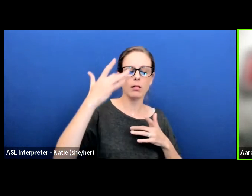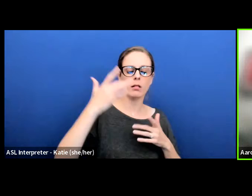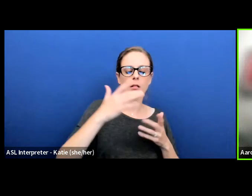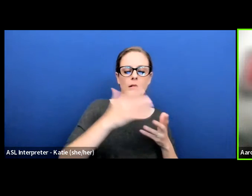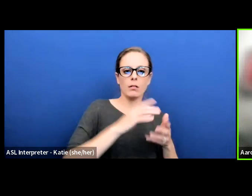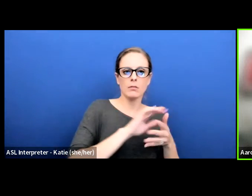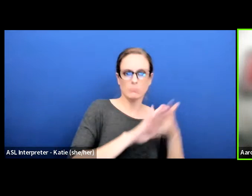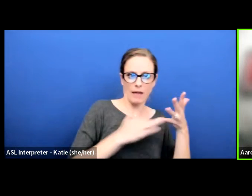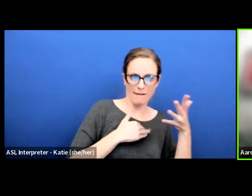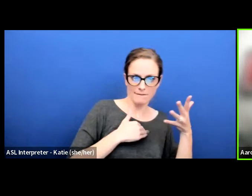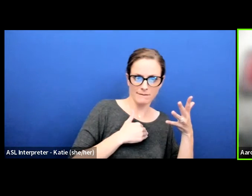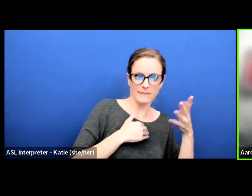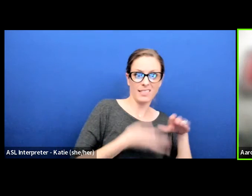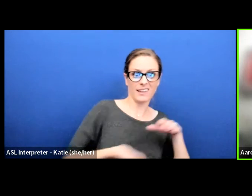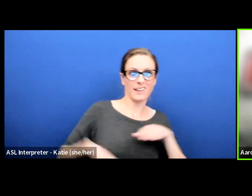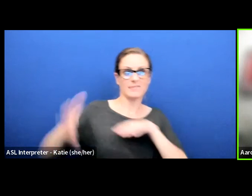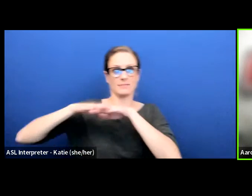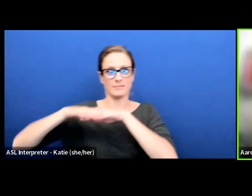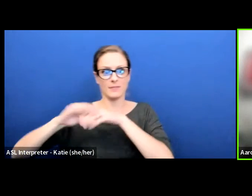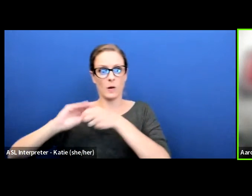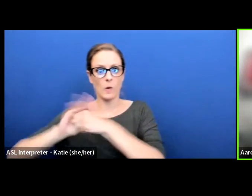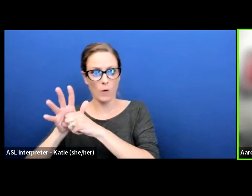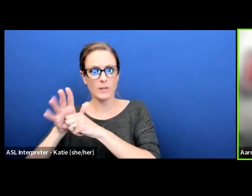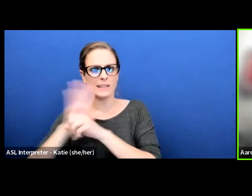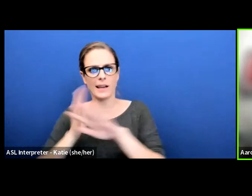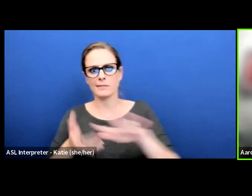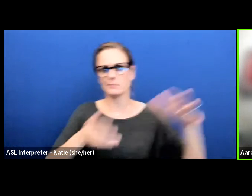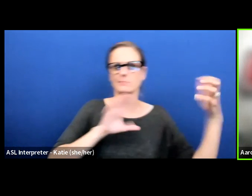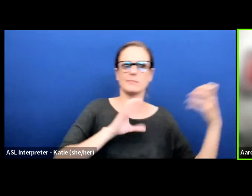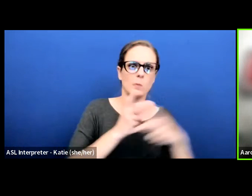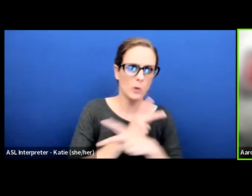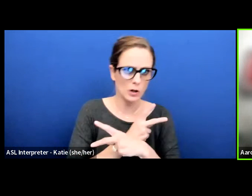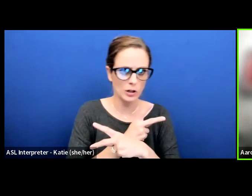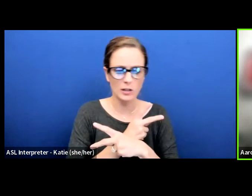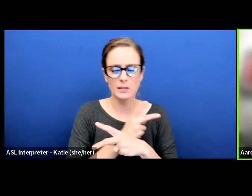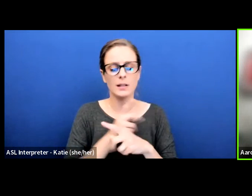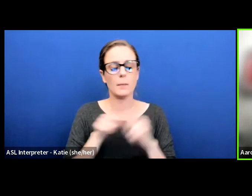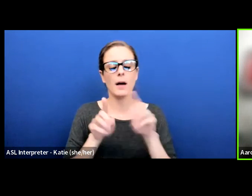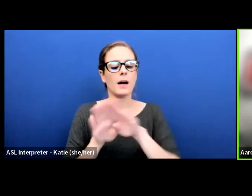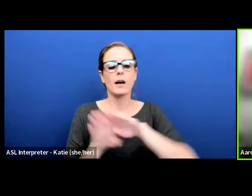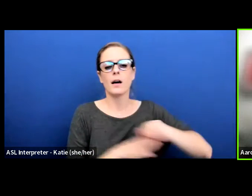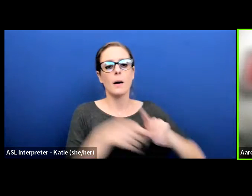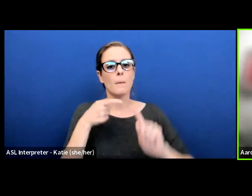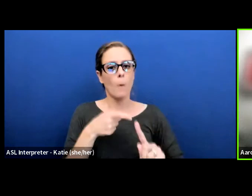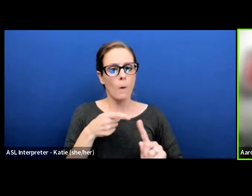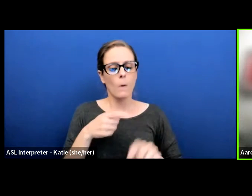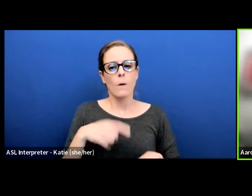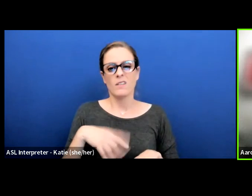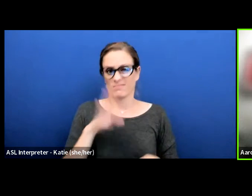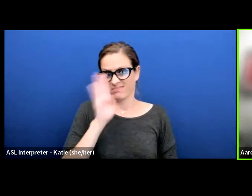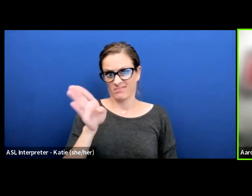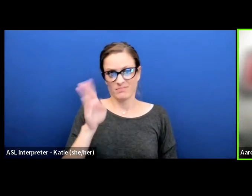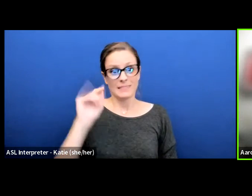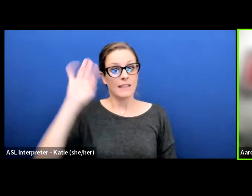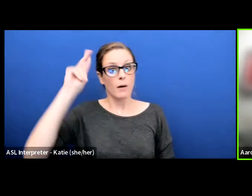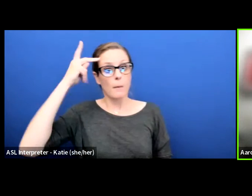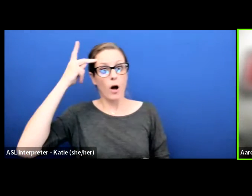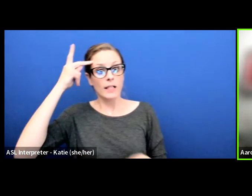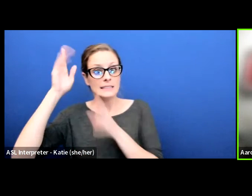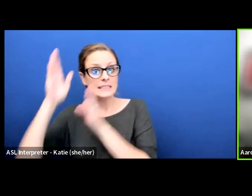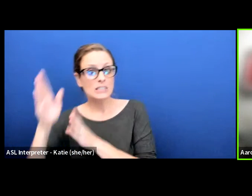system. But with that said, I mean, I'm just going to be very frank. I mean, I think if politicians or anybody else is going to talk